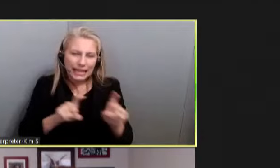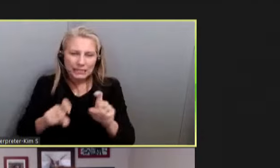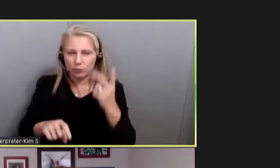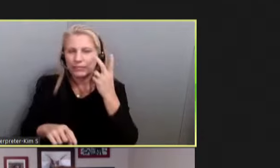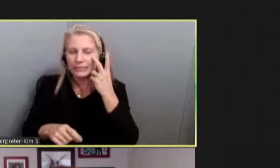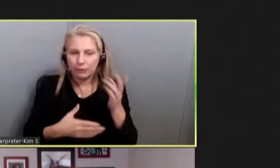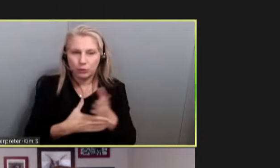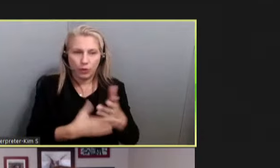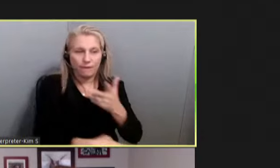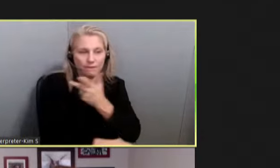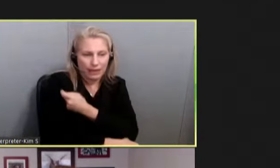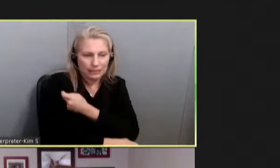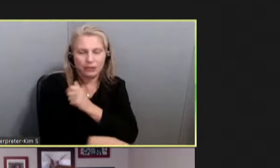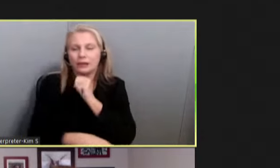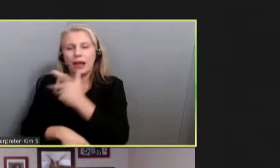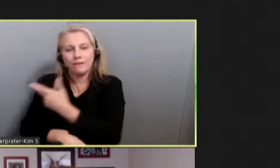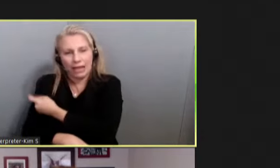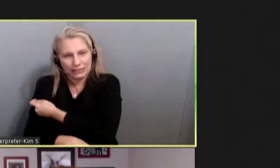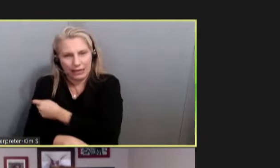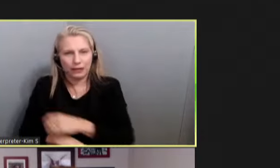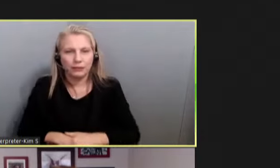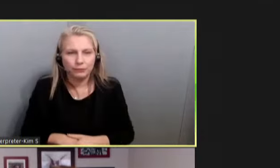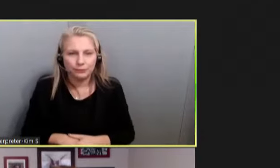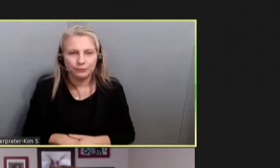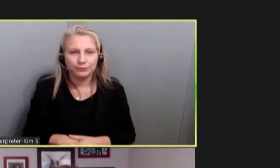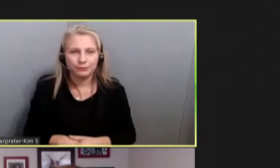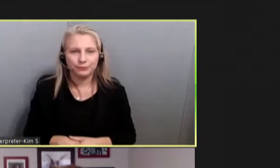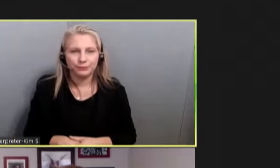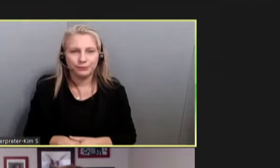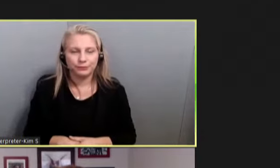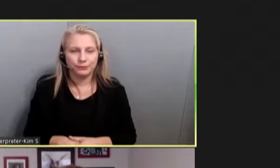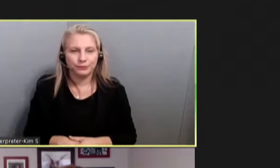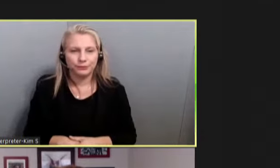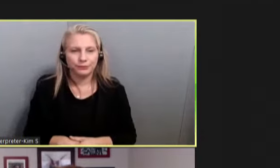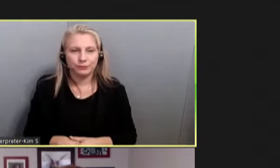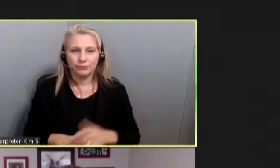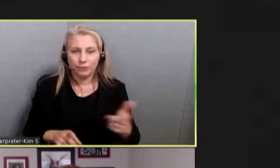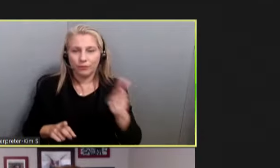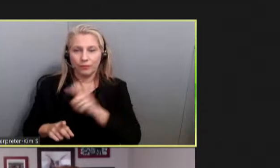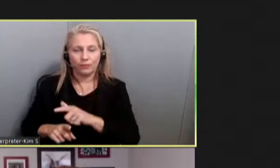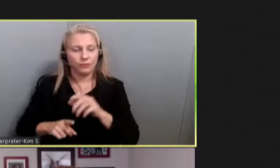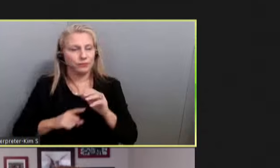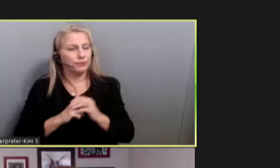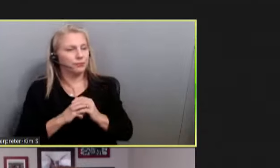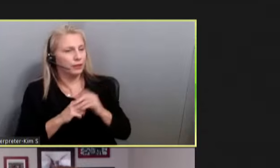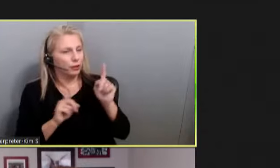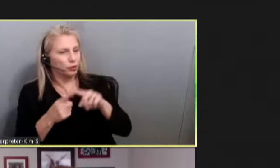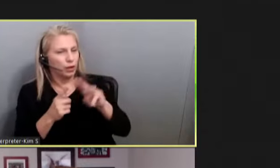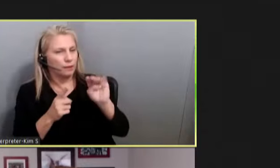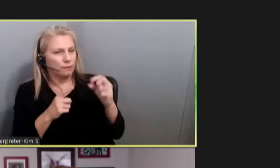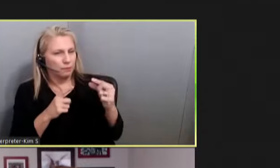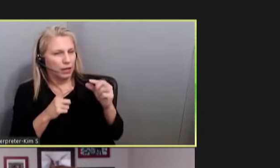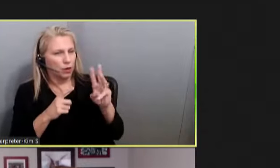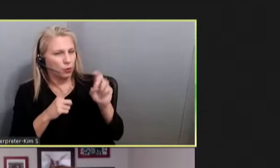seeing between vaccinated and unvaccinated individuals. All right, let's go to Meg Wingerter.